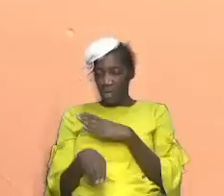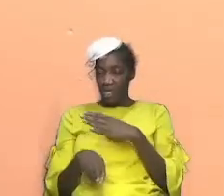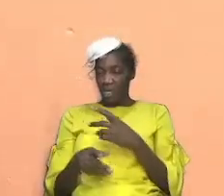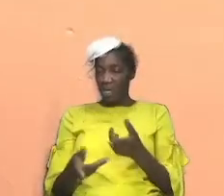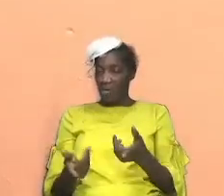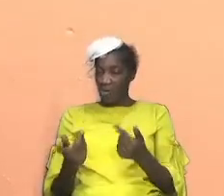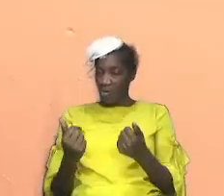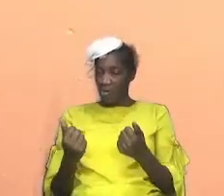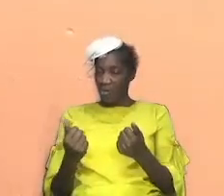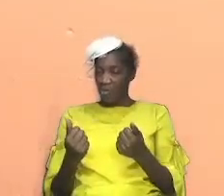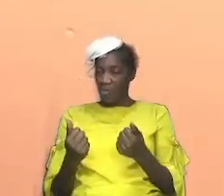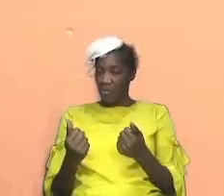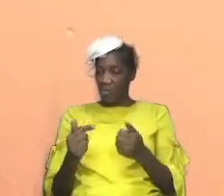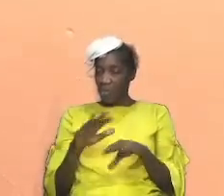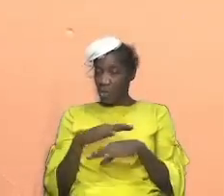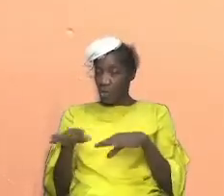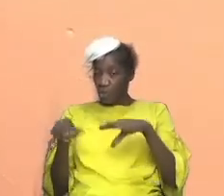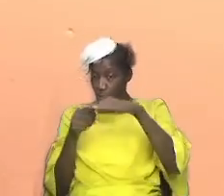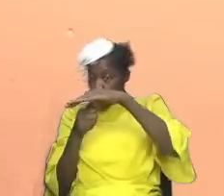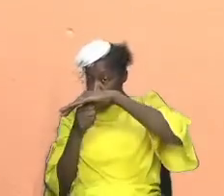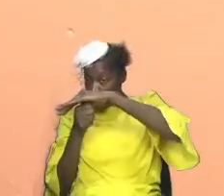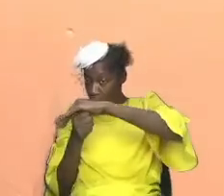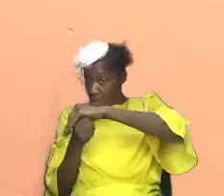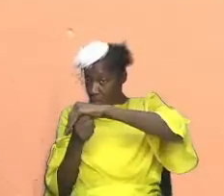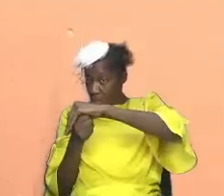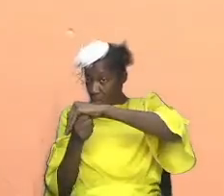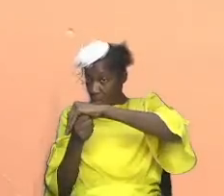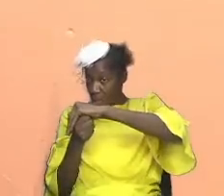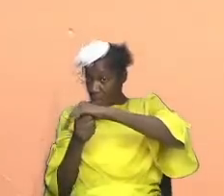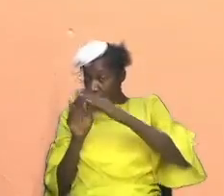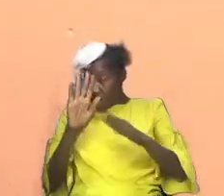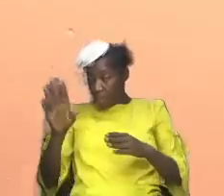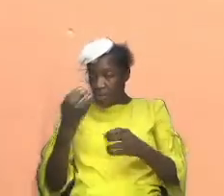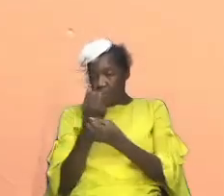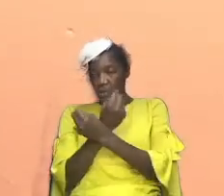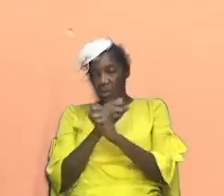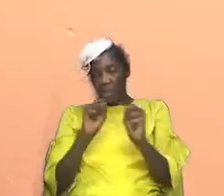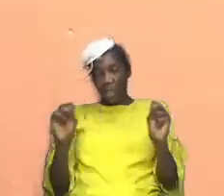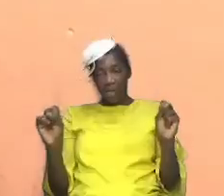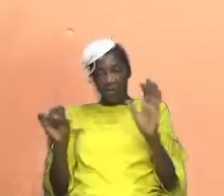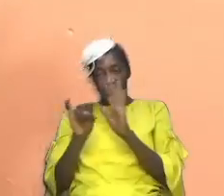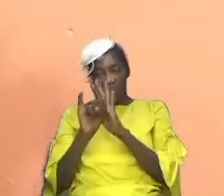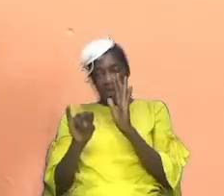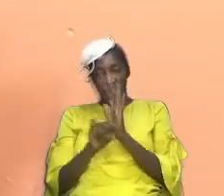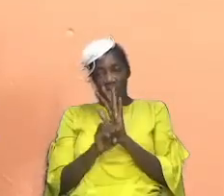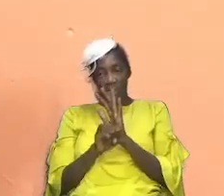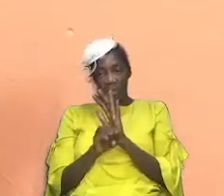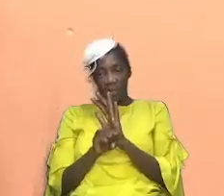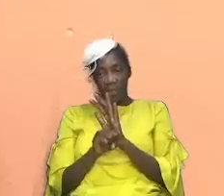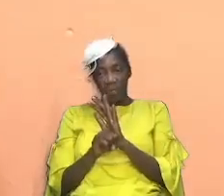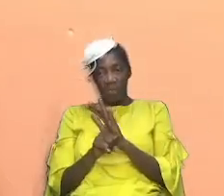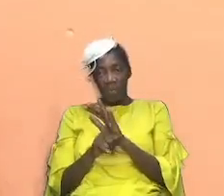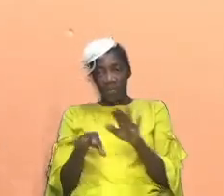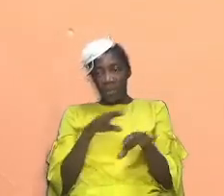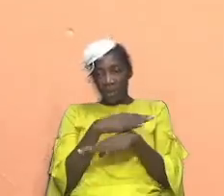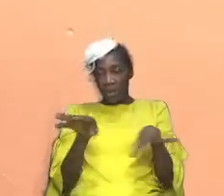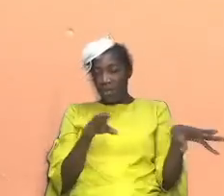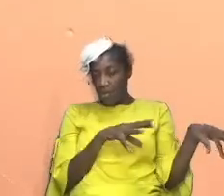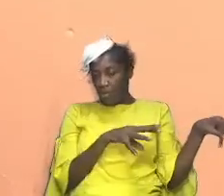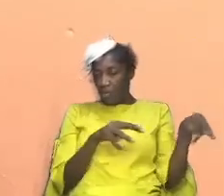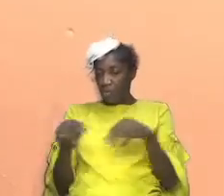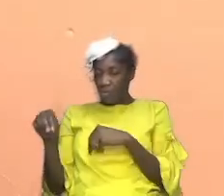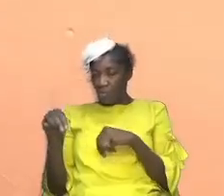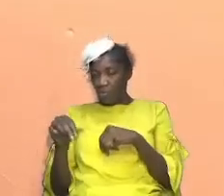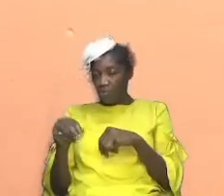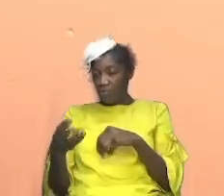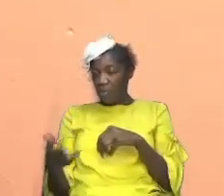not trifle with your salvation. Do not lay aside the things that are